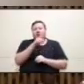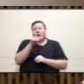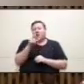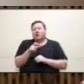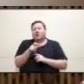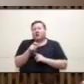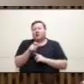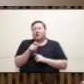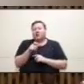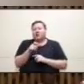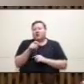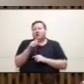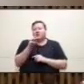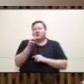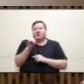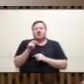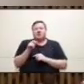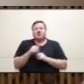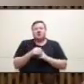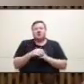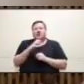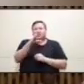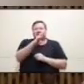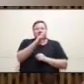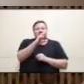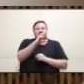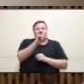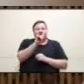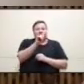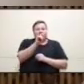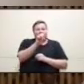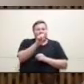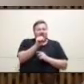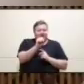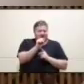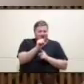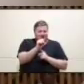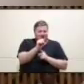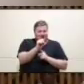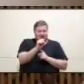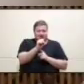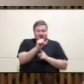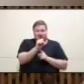is not a councillor anymore, was picked up by kids as a person who's doing business with